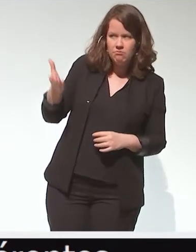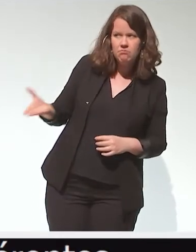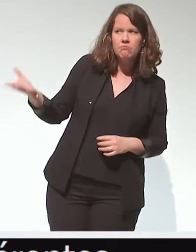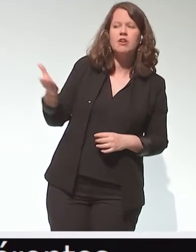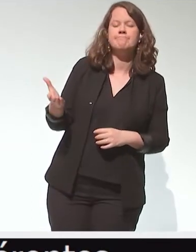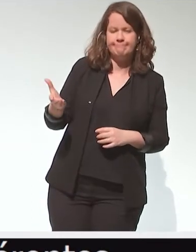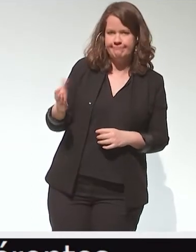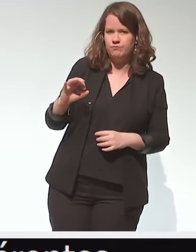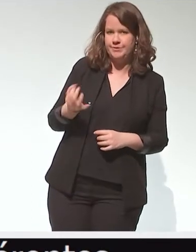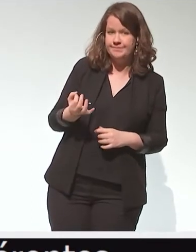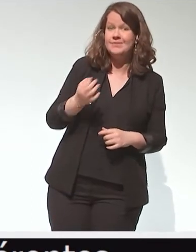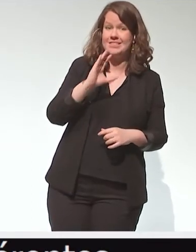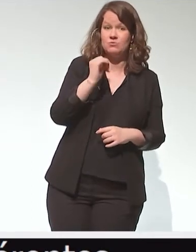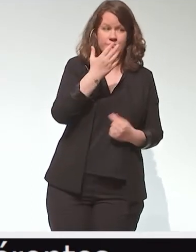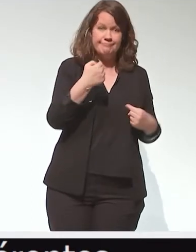organizations.